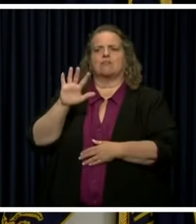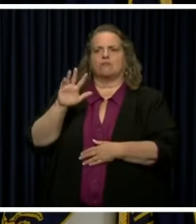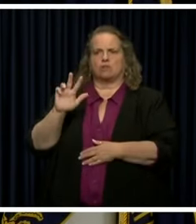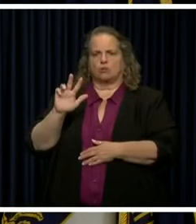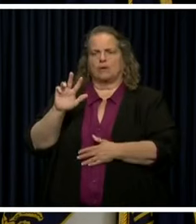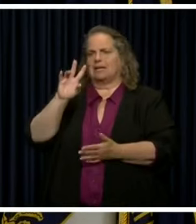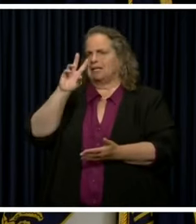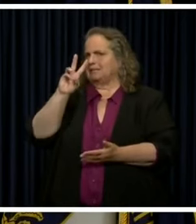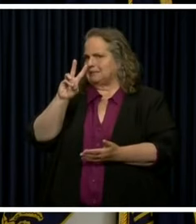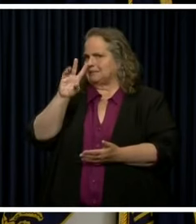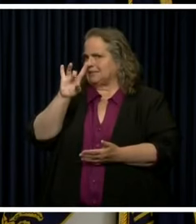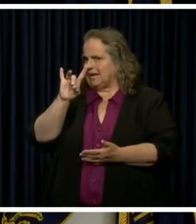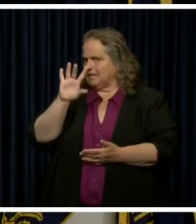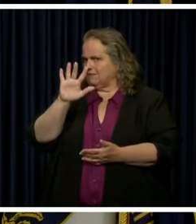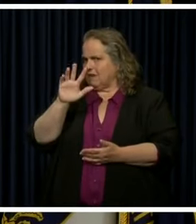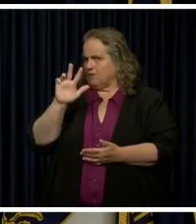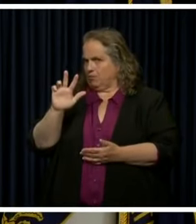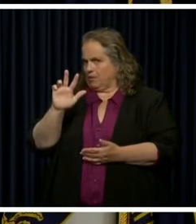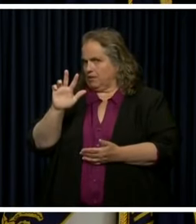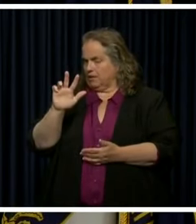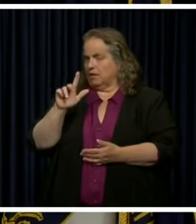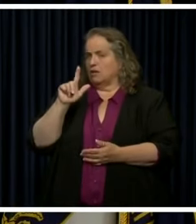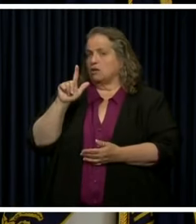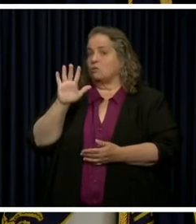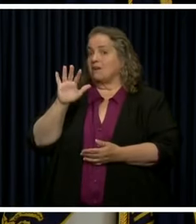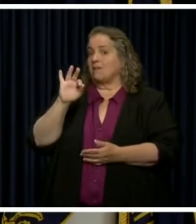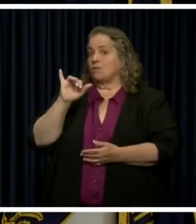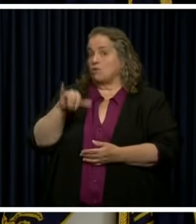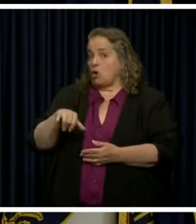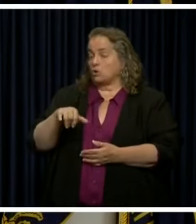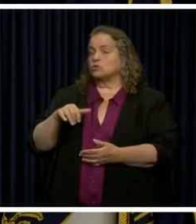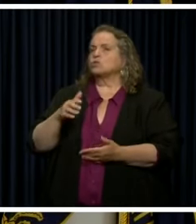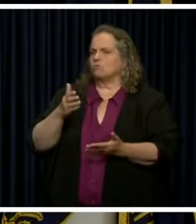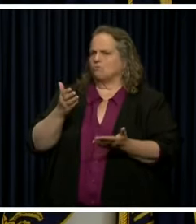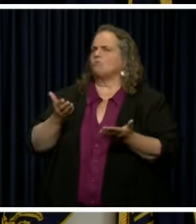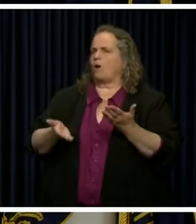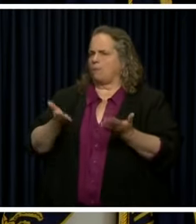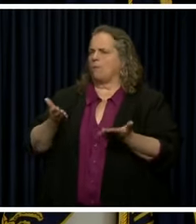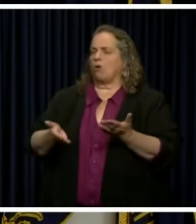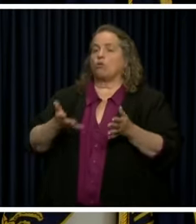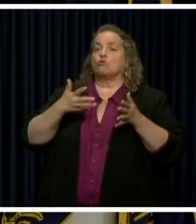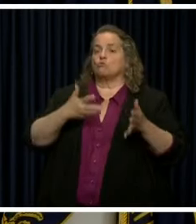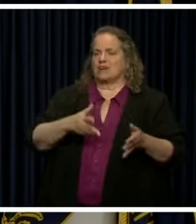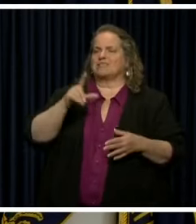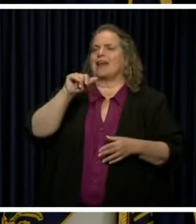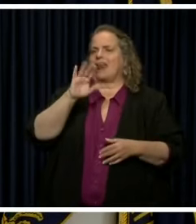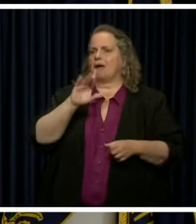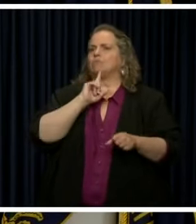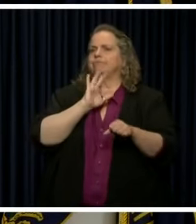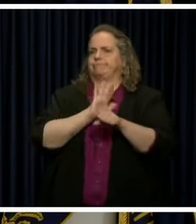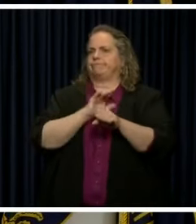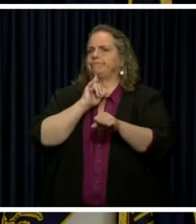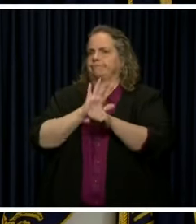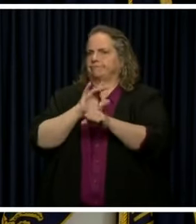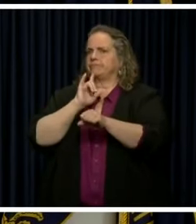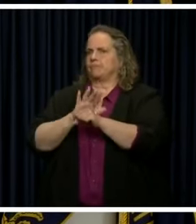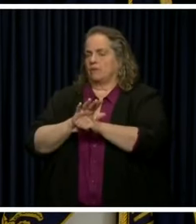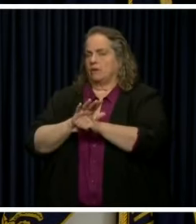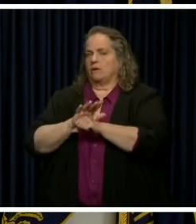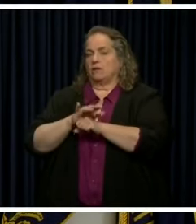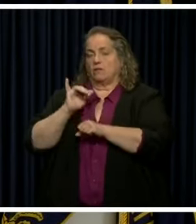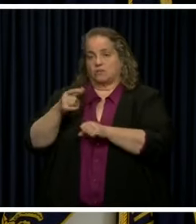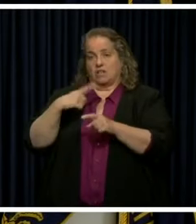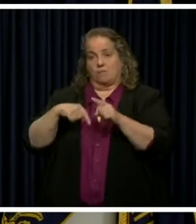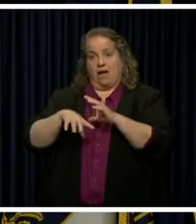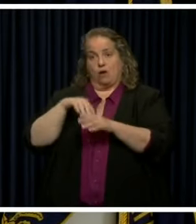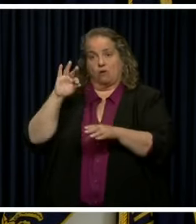6,853, 6,853. 25 of those are probable. The rest are lab confirmed. Those come out of